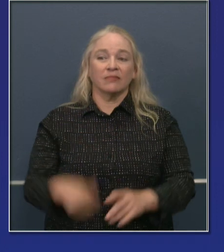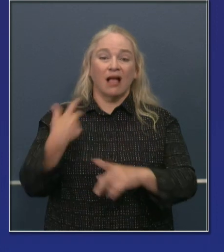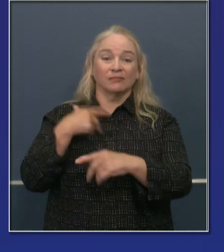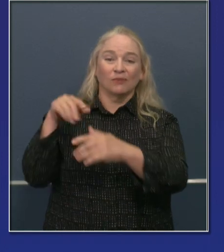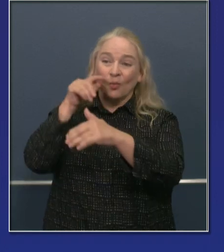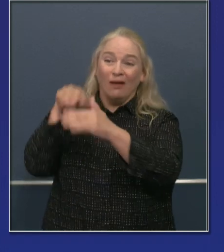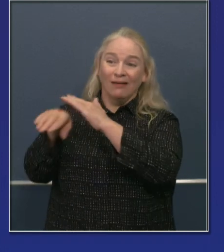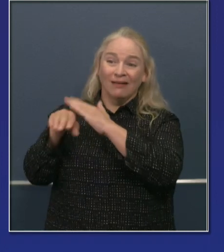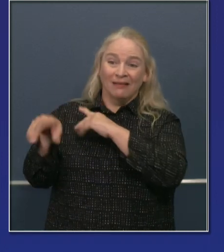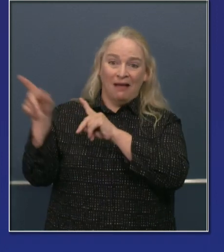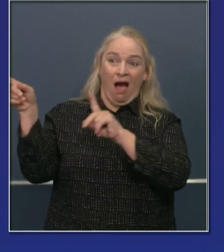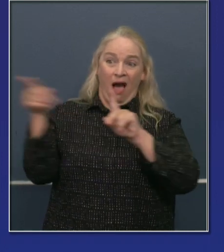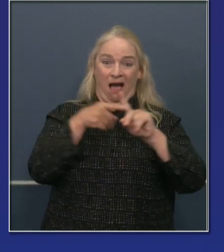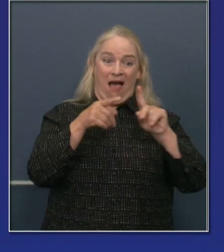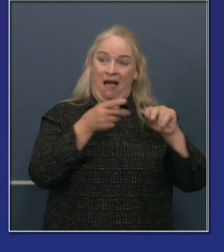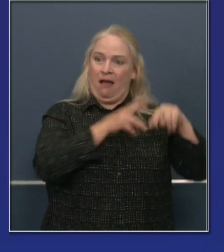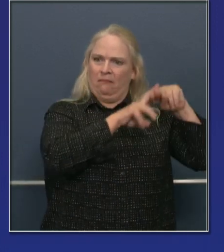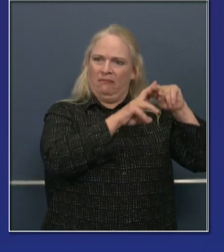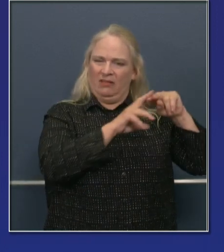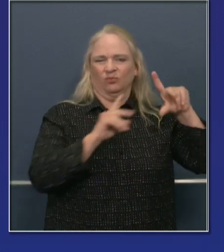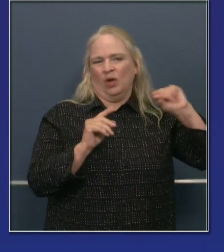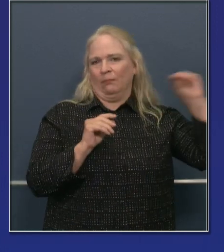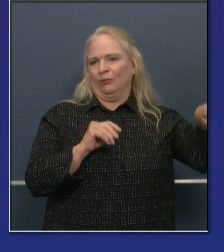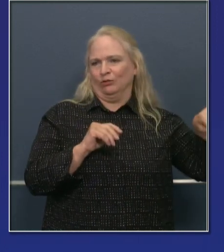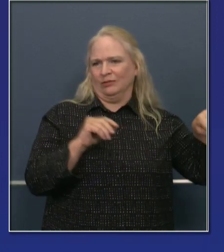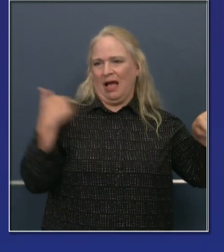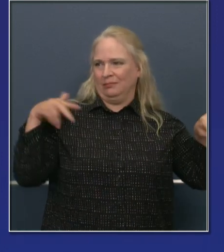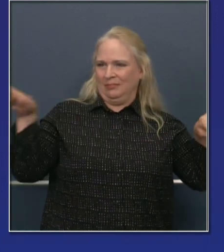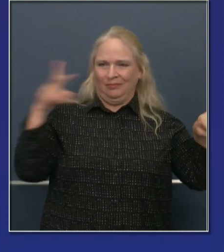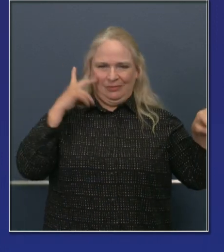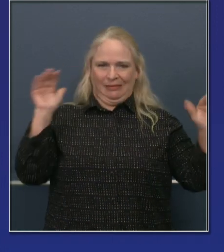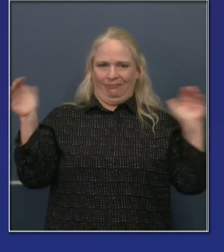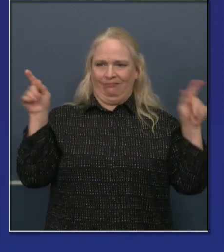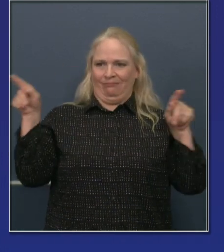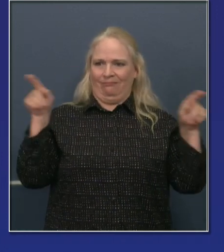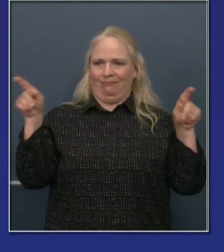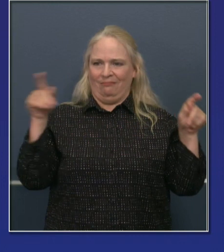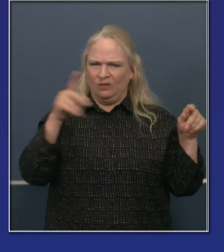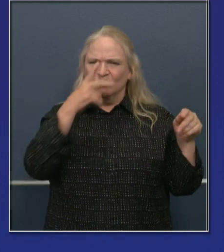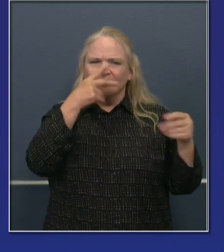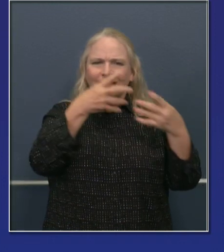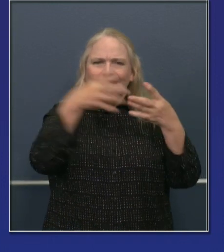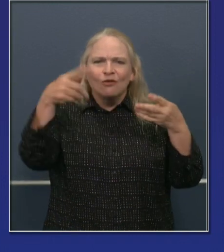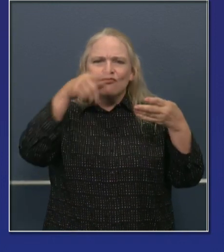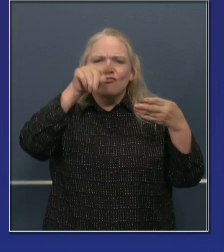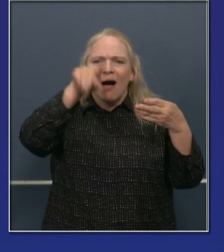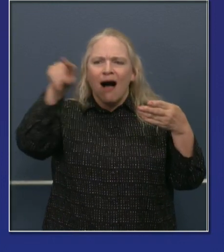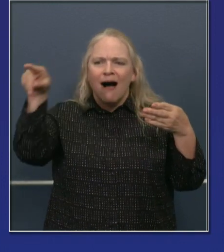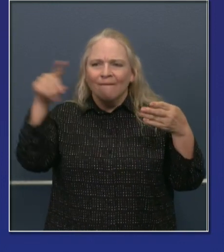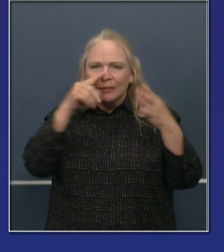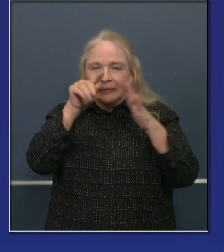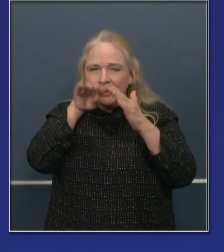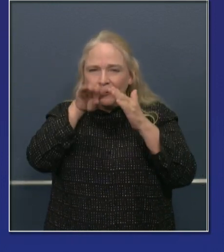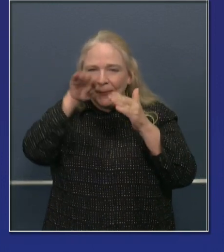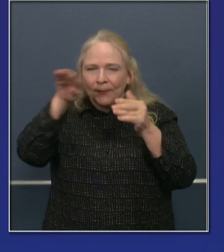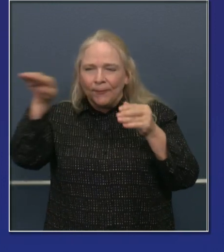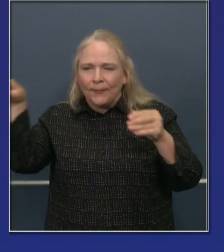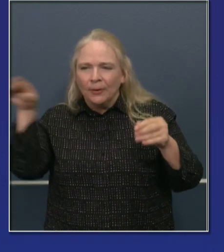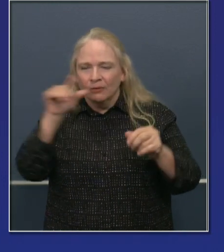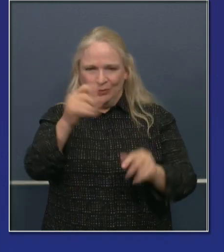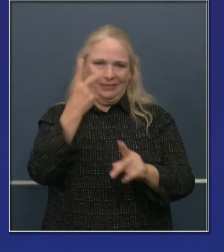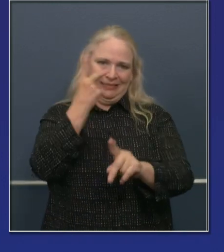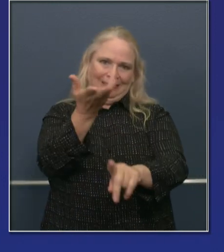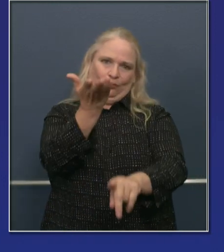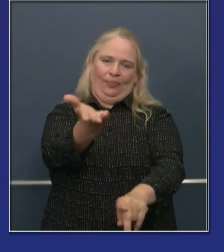20%. So similar trend in terms of growth rates for hospitalizations as well